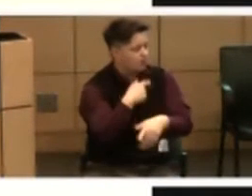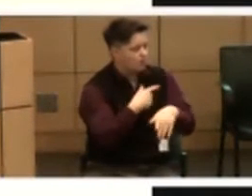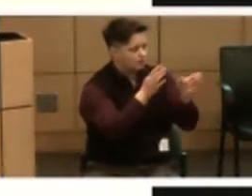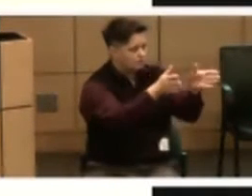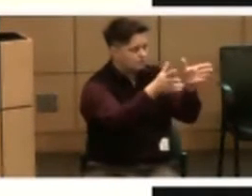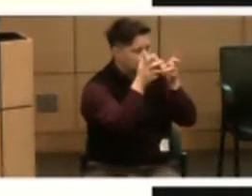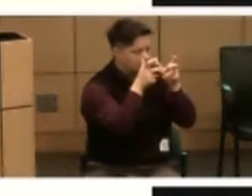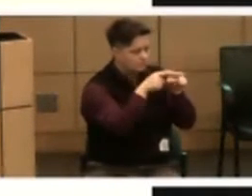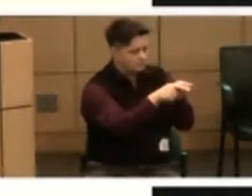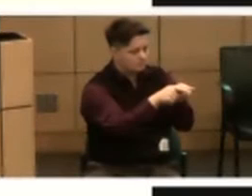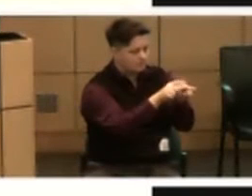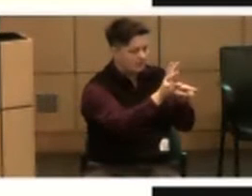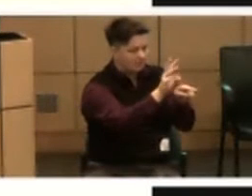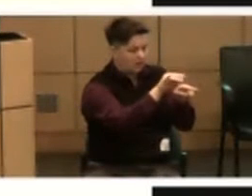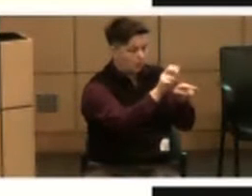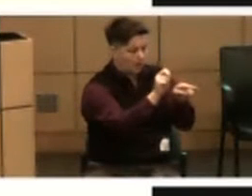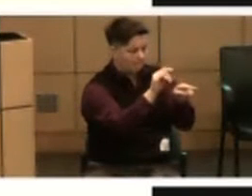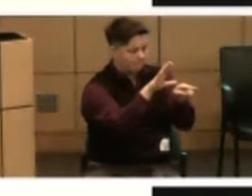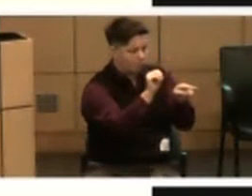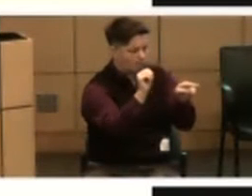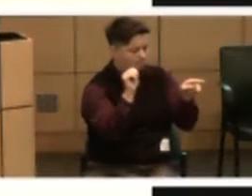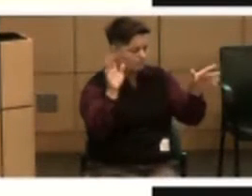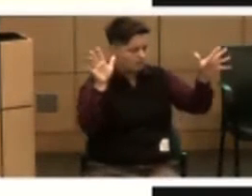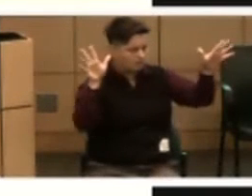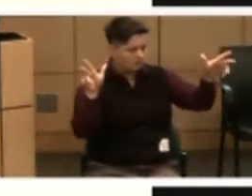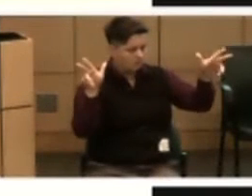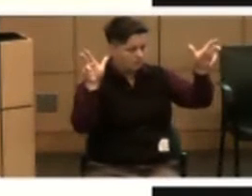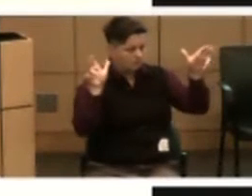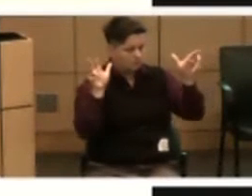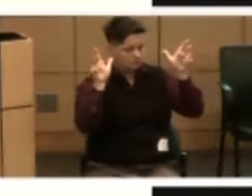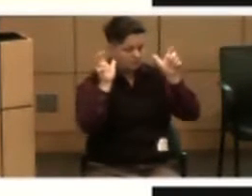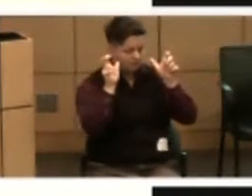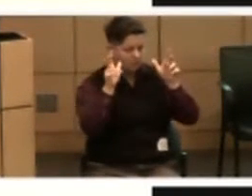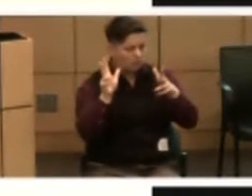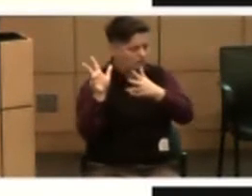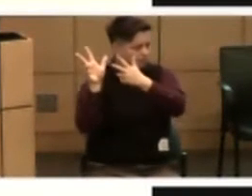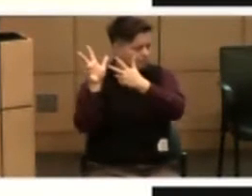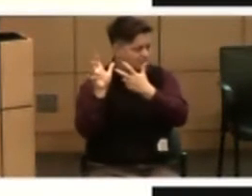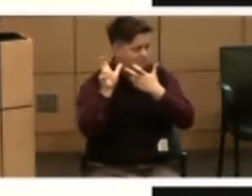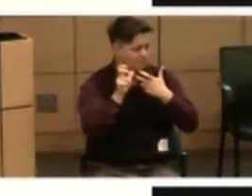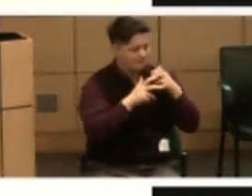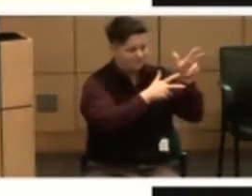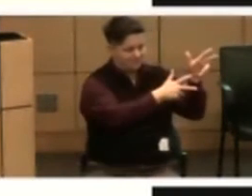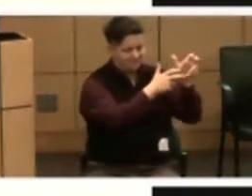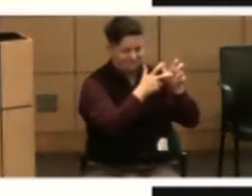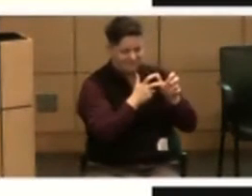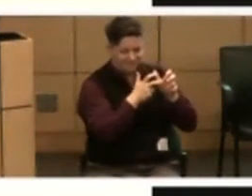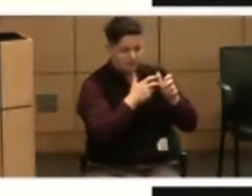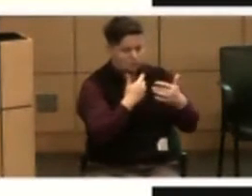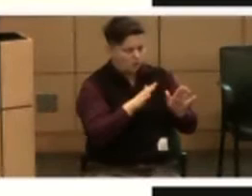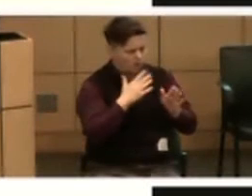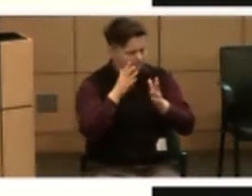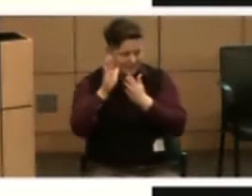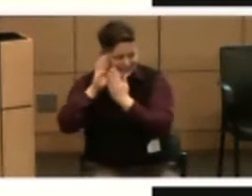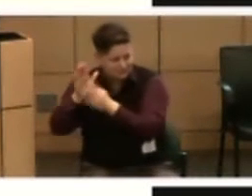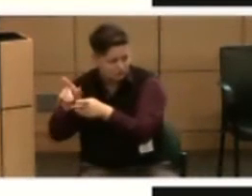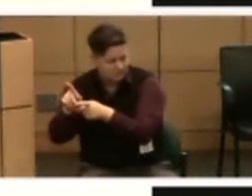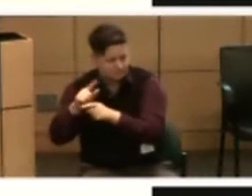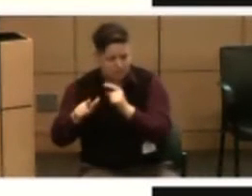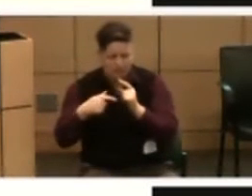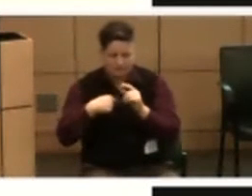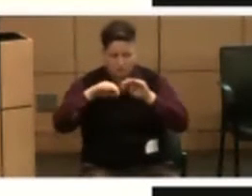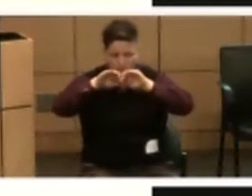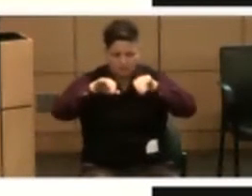belong to the target? Because that's what you want to pay attention to. You don't want to pay attention to the noise, but you need to be able to figure out somehow which came with which. And a